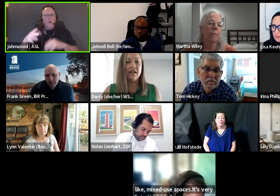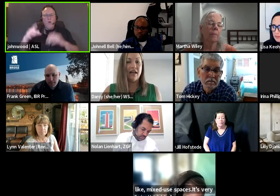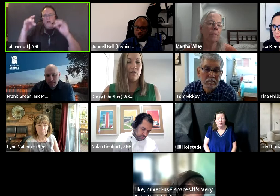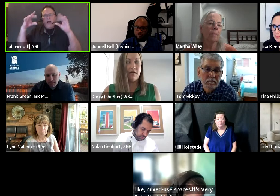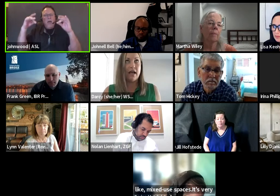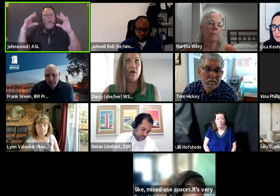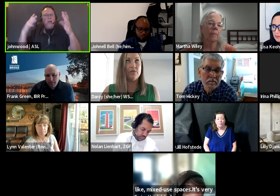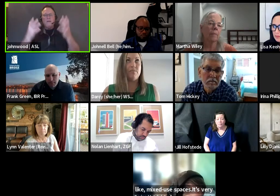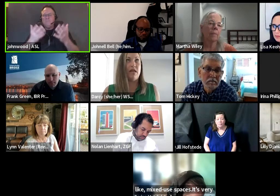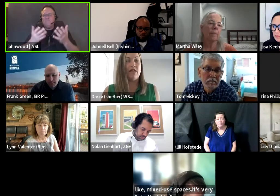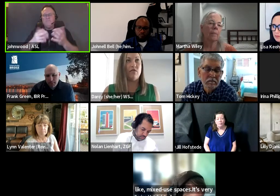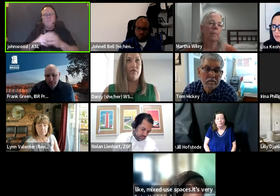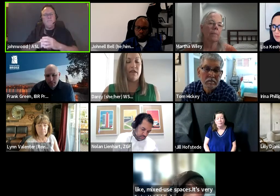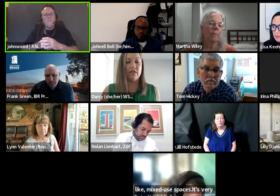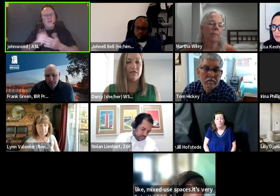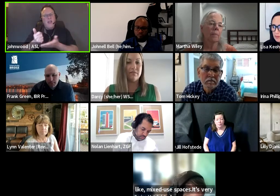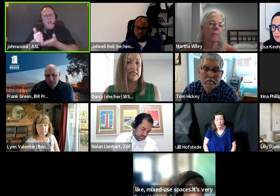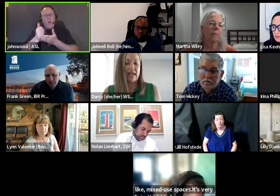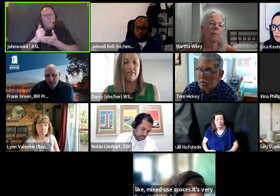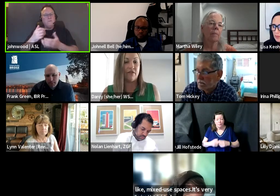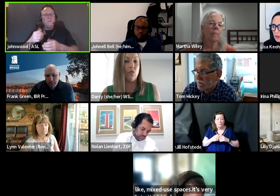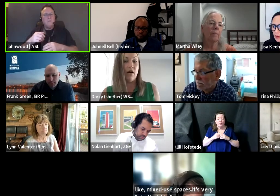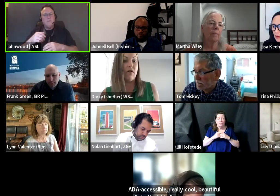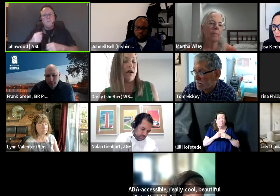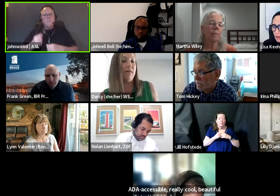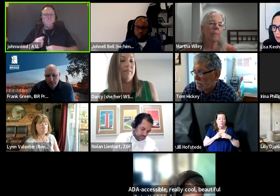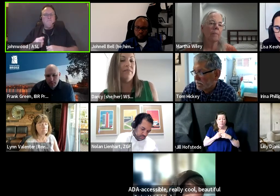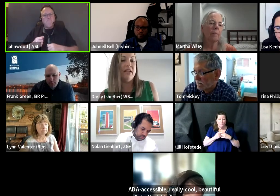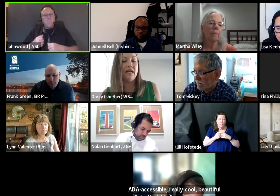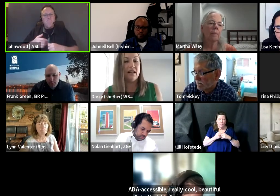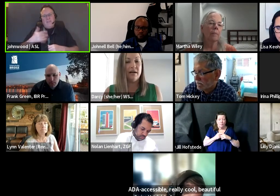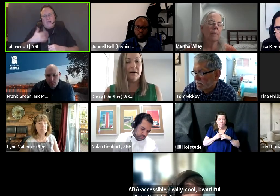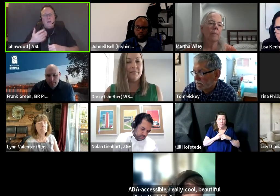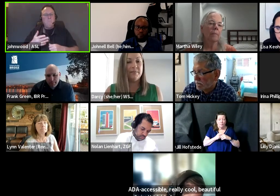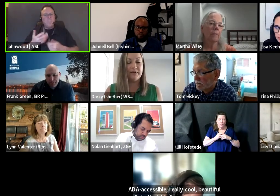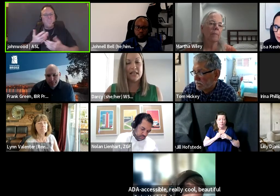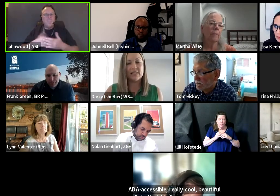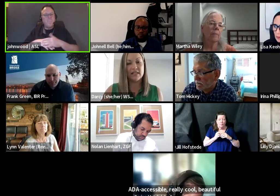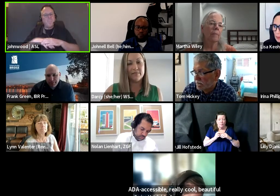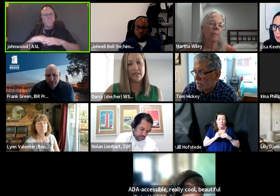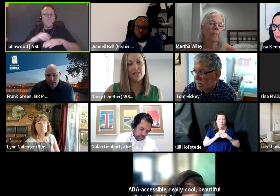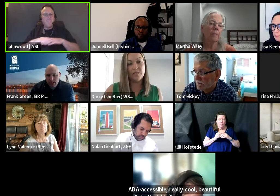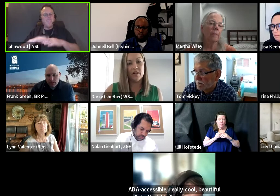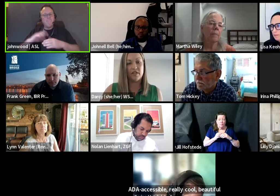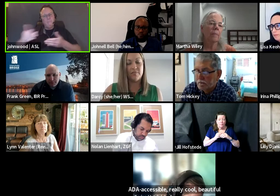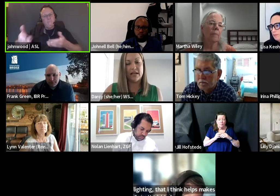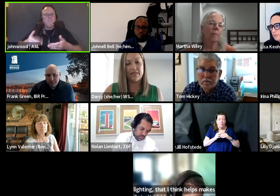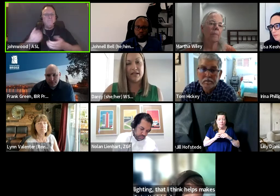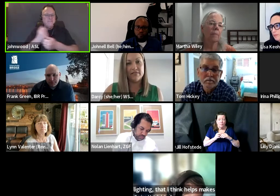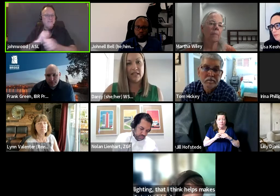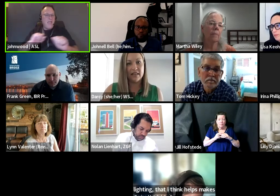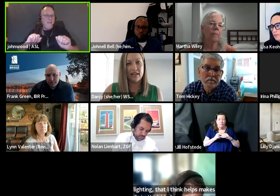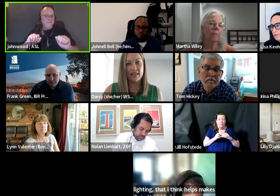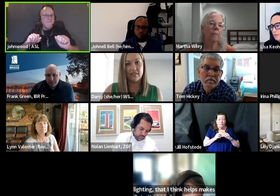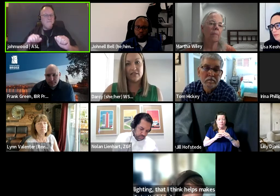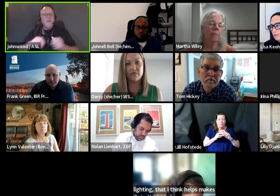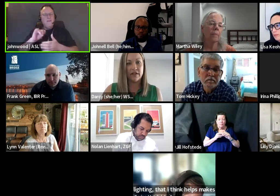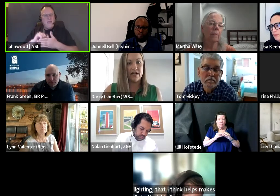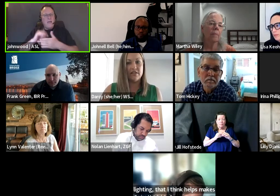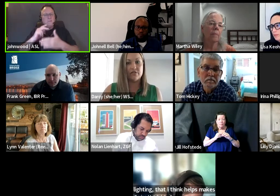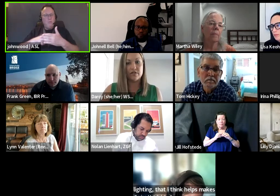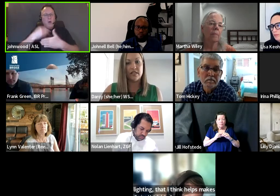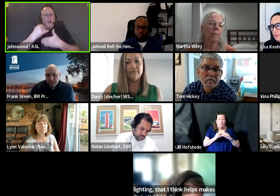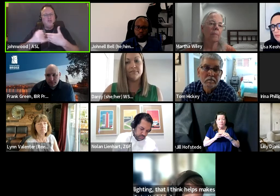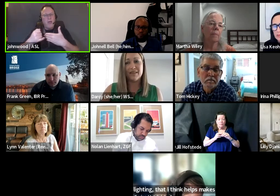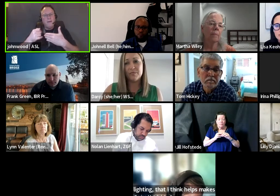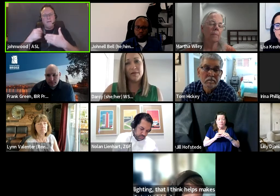think helps make you feel safe and welcome. But that's a project plan that I've seen that I think looks